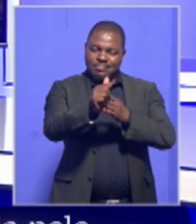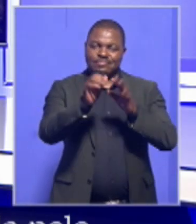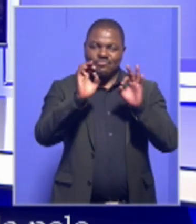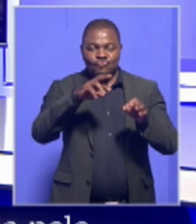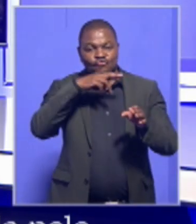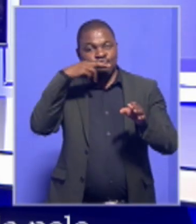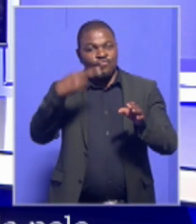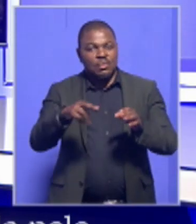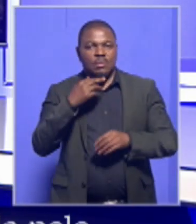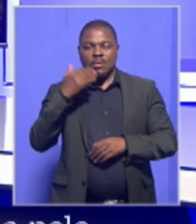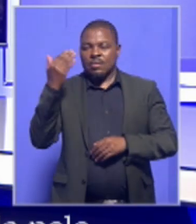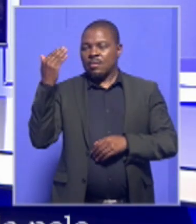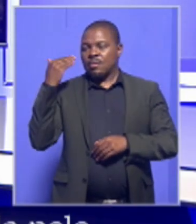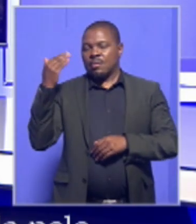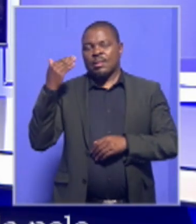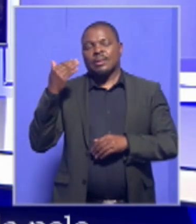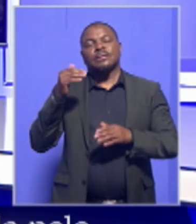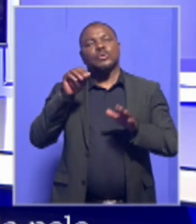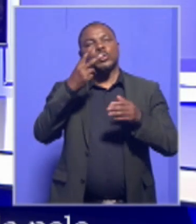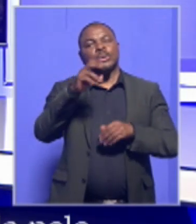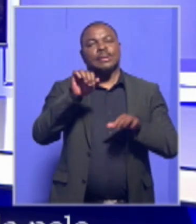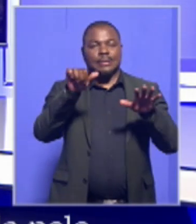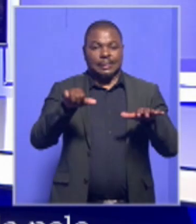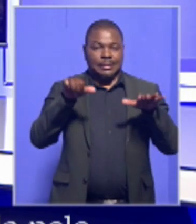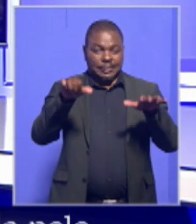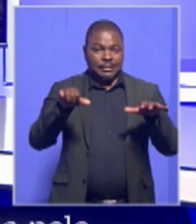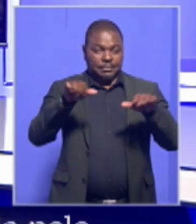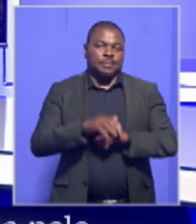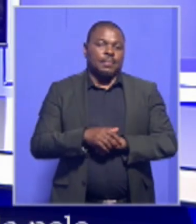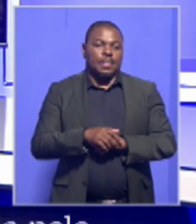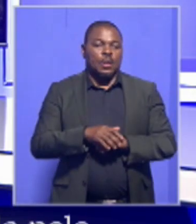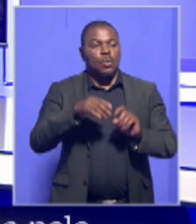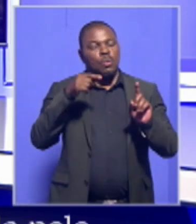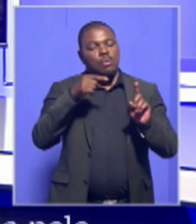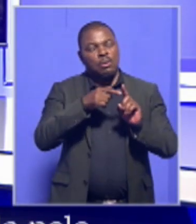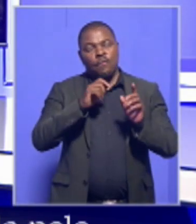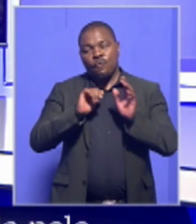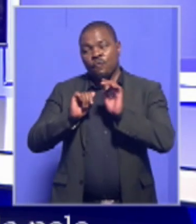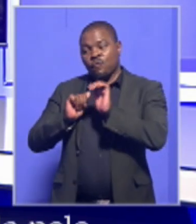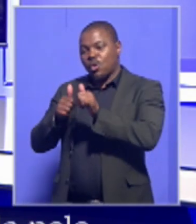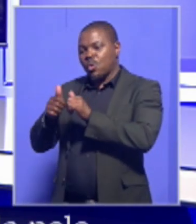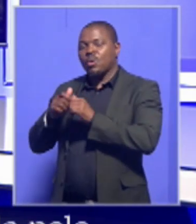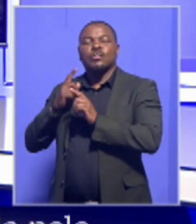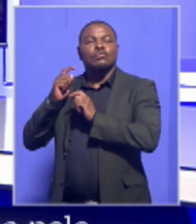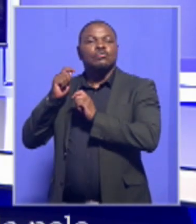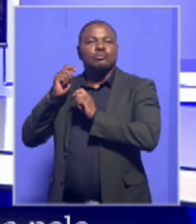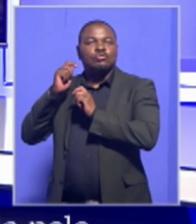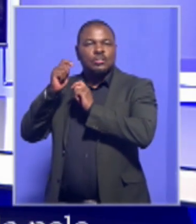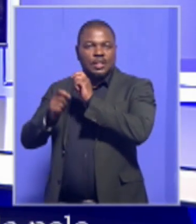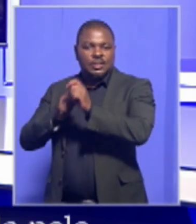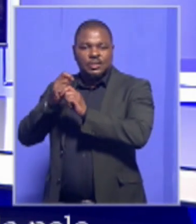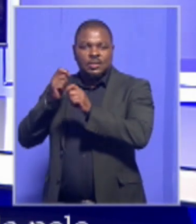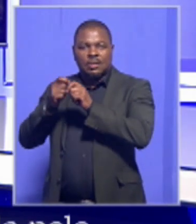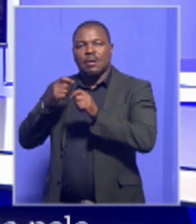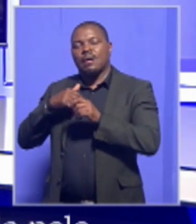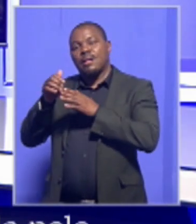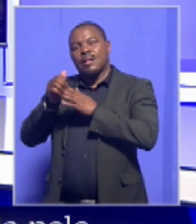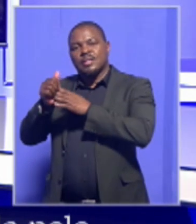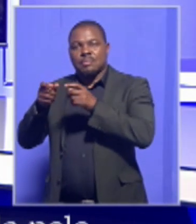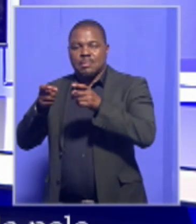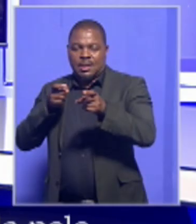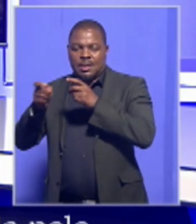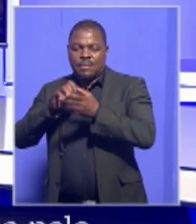Mmakgonthe ka la 31 Hlakola 2016 go ya ka molawana wa setšo wa go bitšwa Traditional Leadership